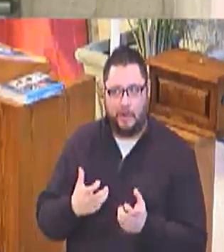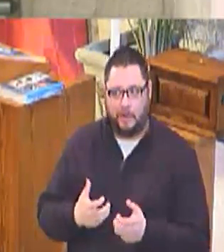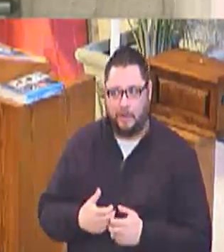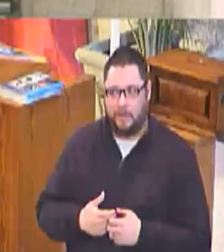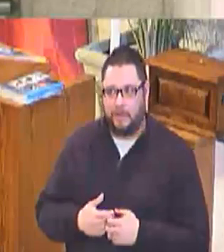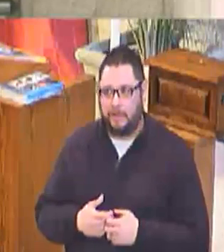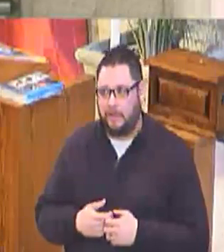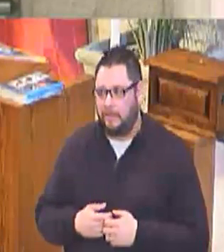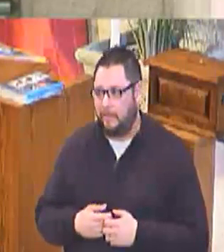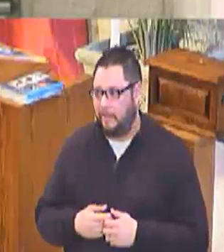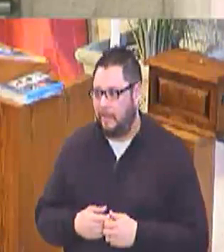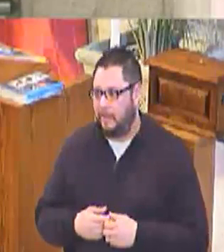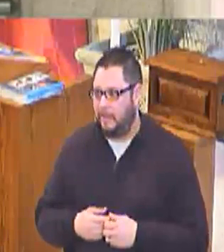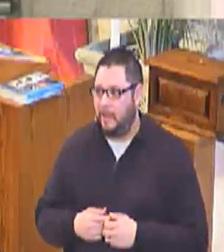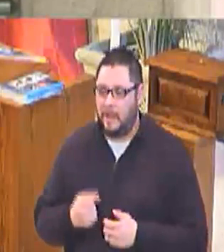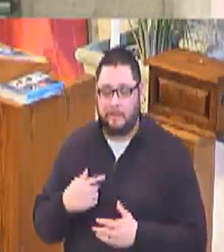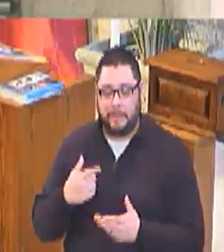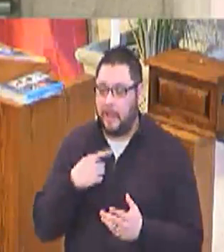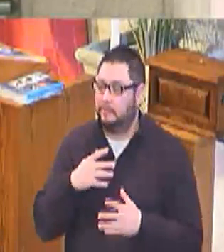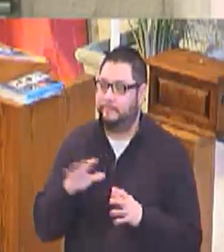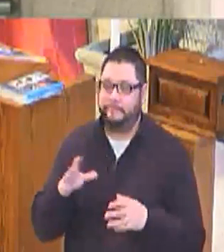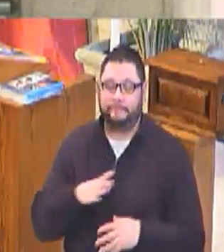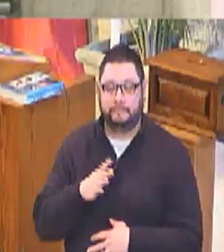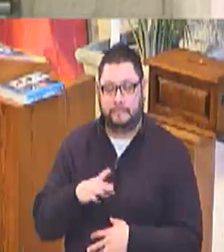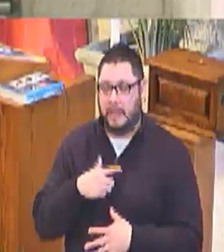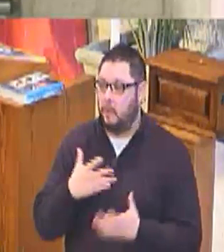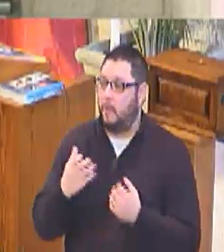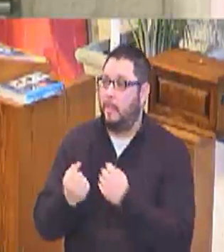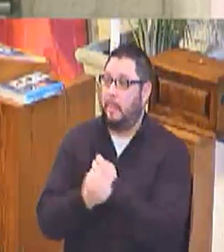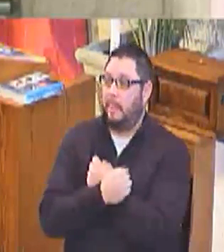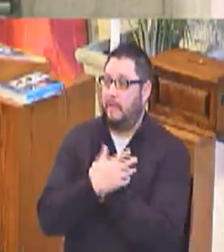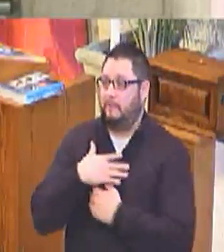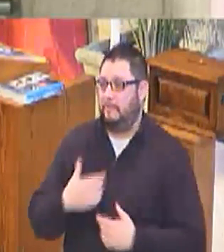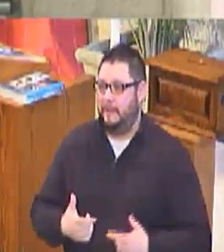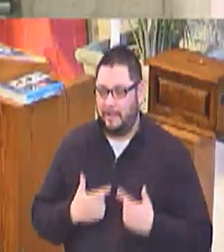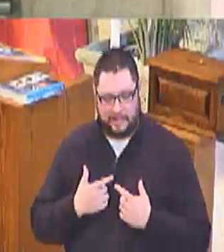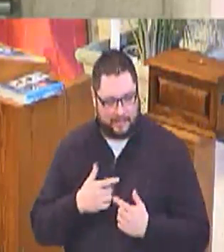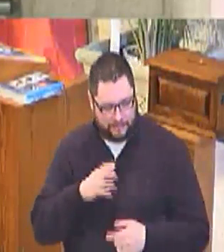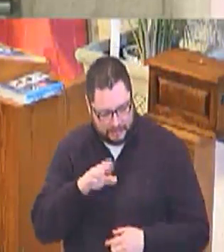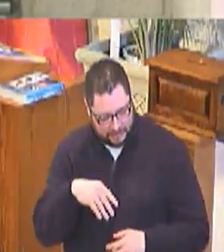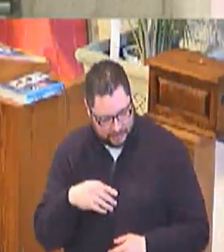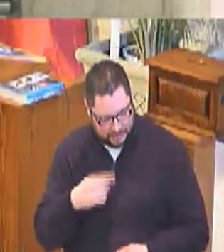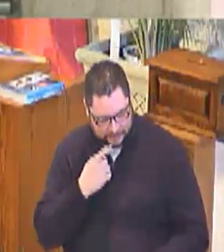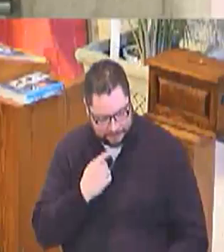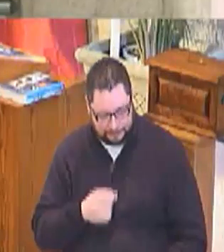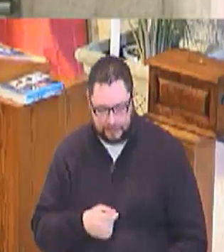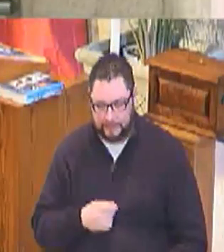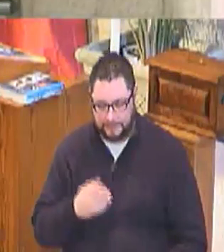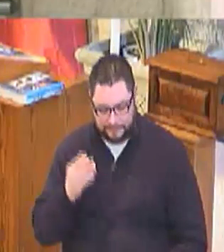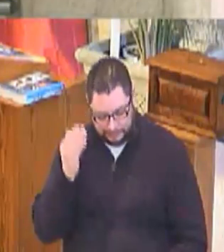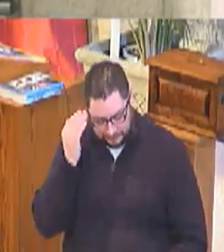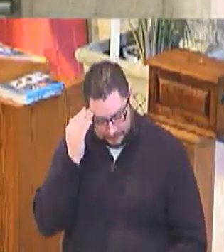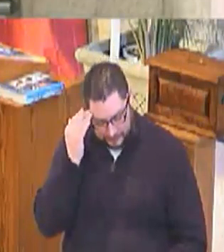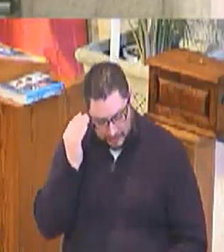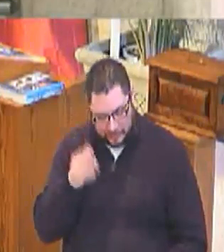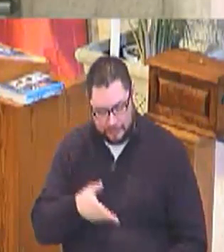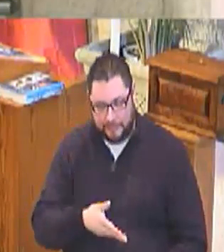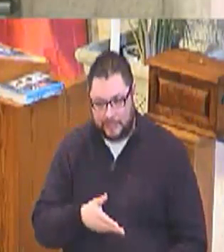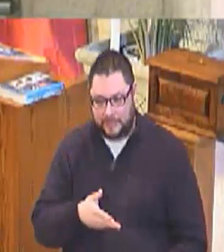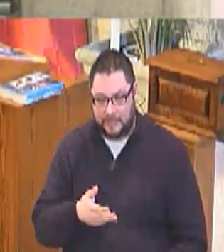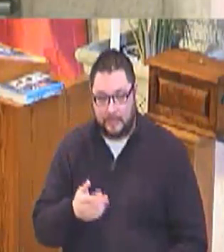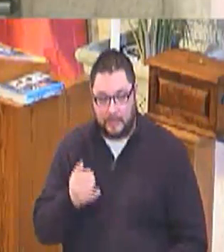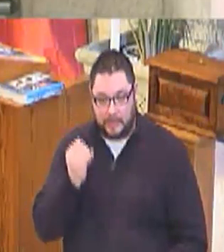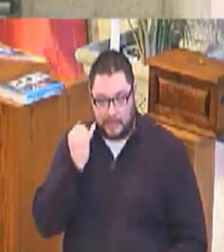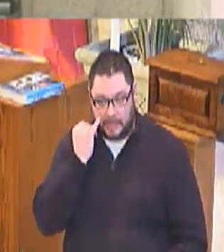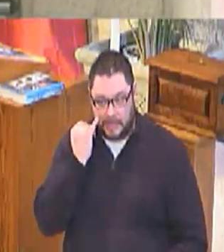like, Lessa, I want love in my life. Well, and he said to me, you know, Pat, as long